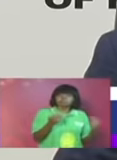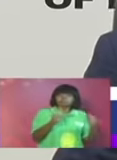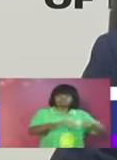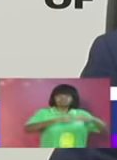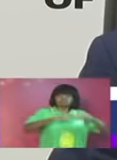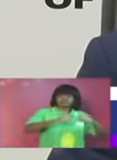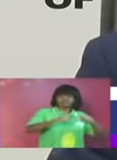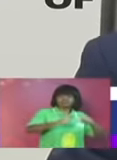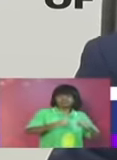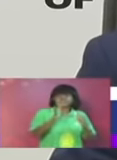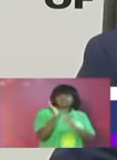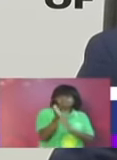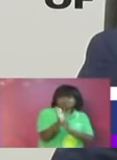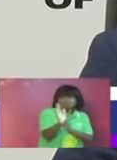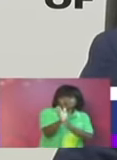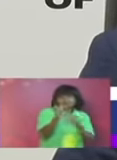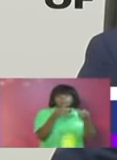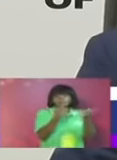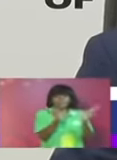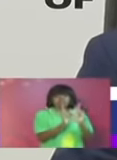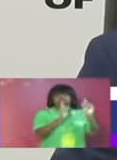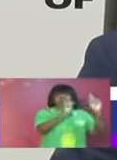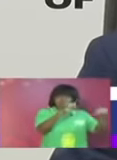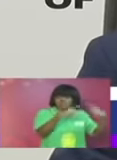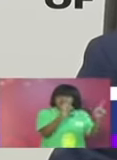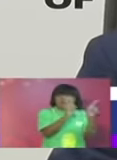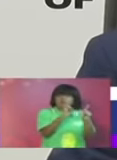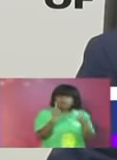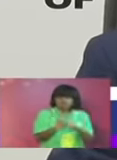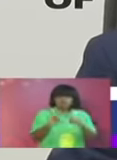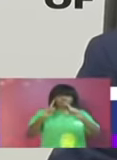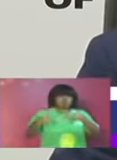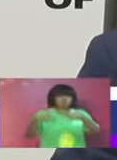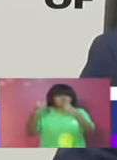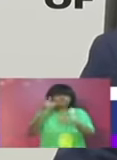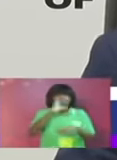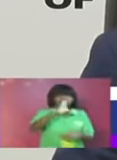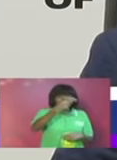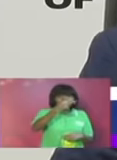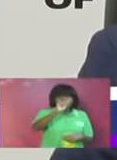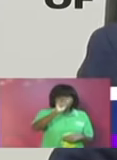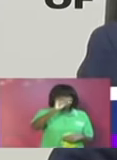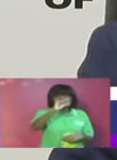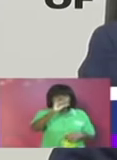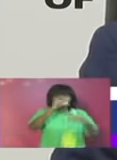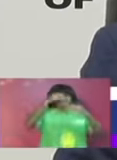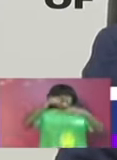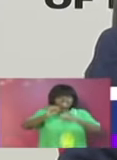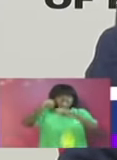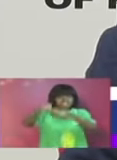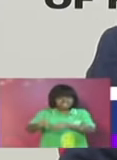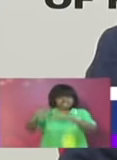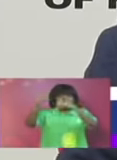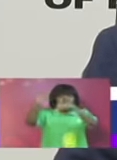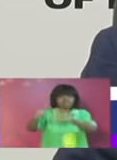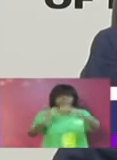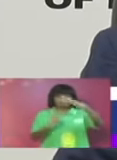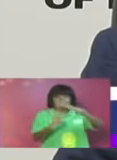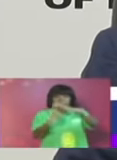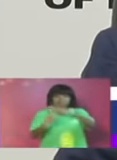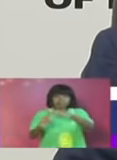heliport Chaguaramas drive-through site. So let me just recap. The vaccine rollout